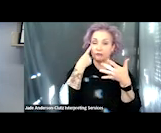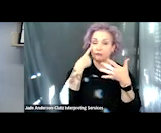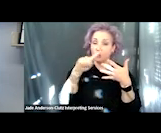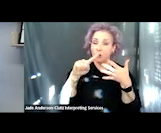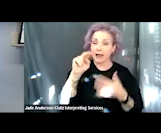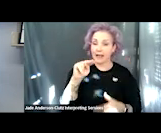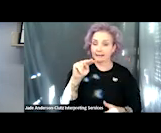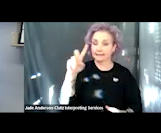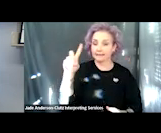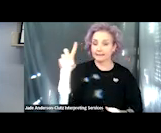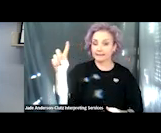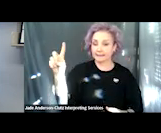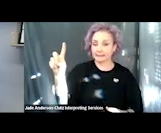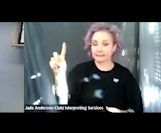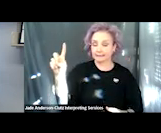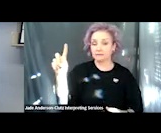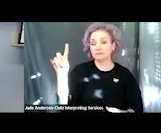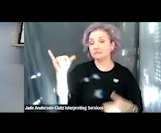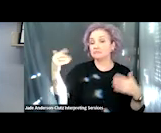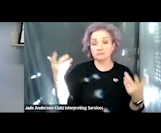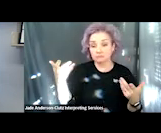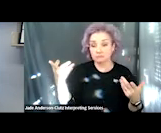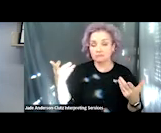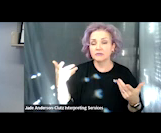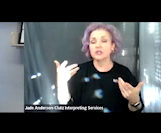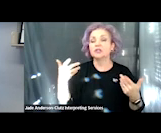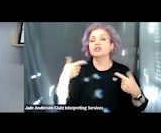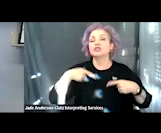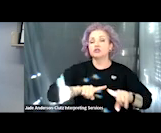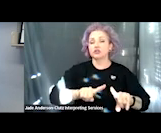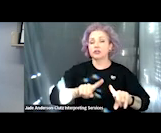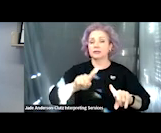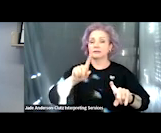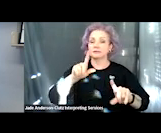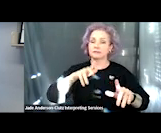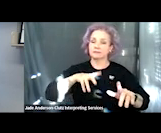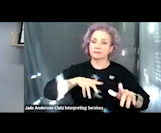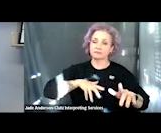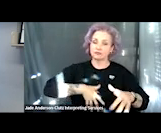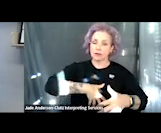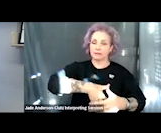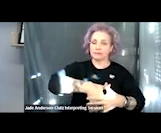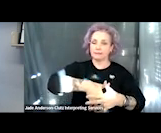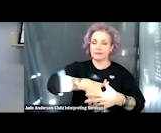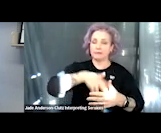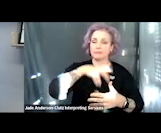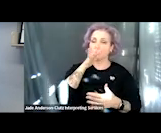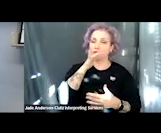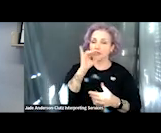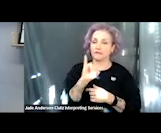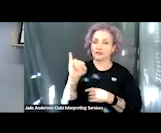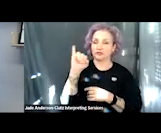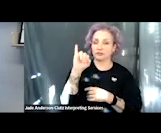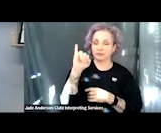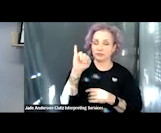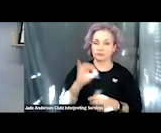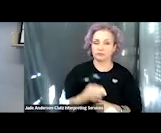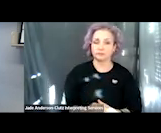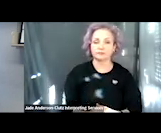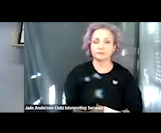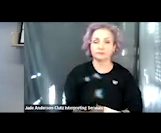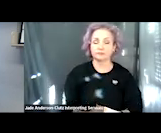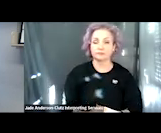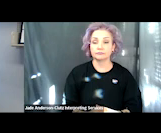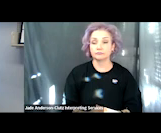pregnancy. So just to quickly get started here, I'm just click here. I don't have any conflicts of interest